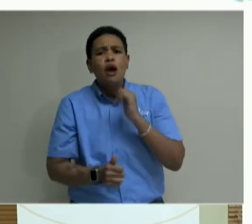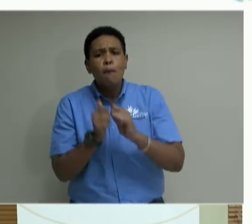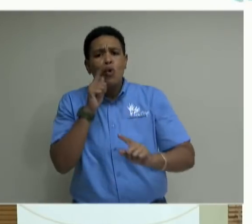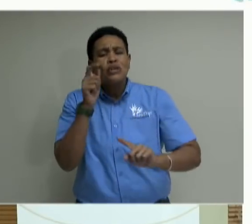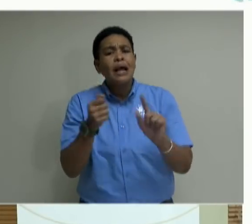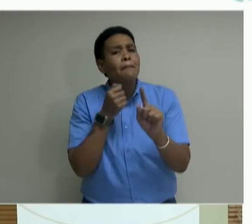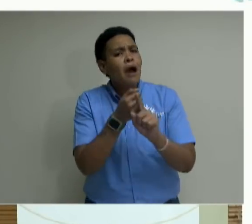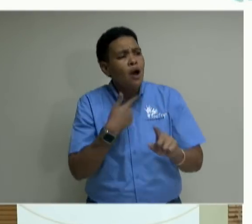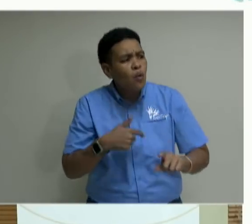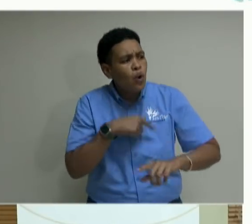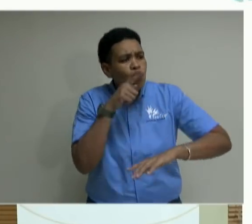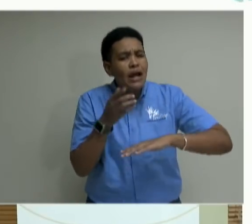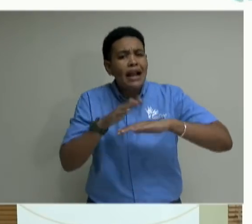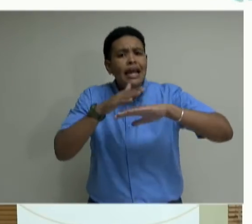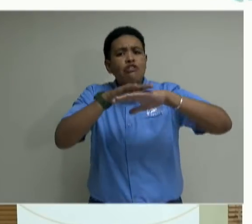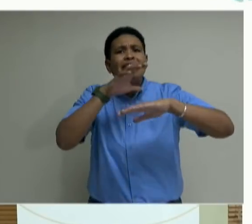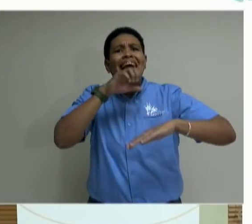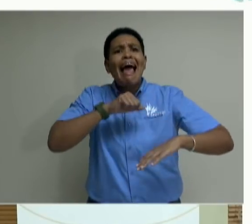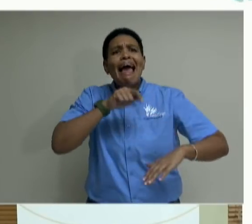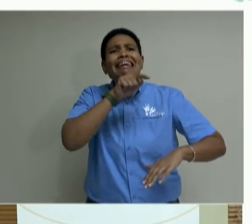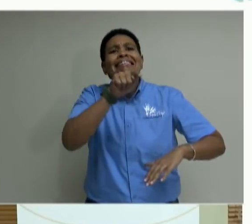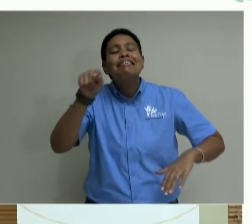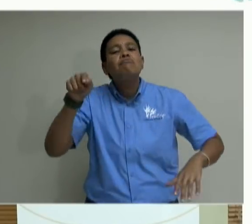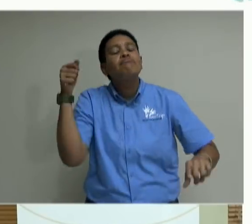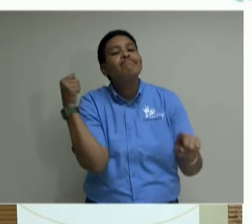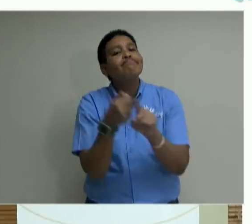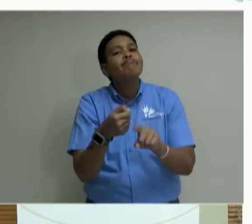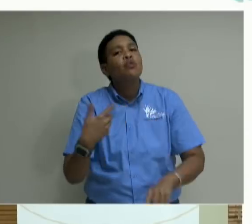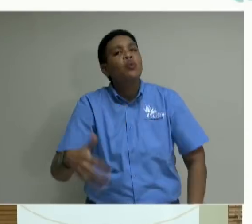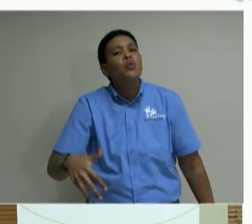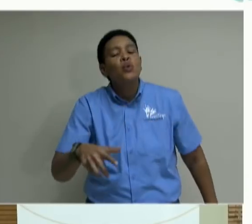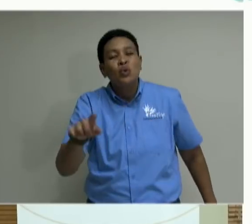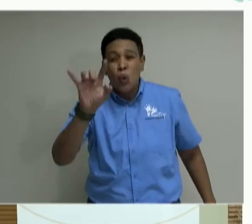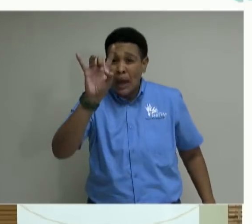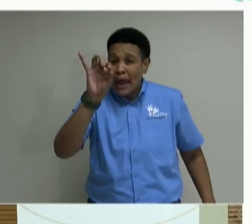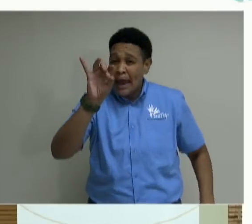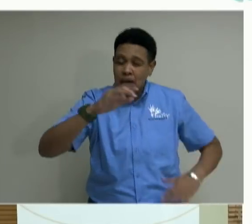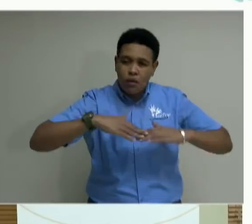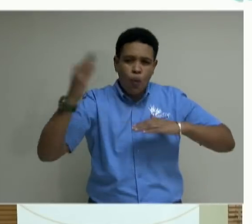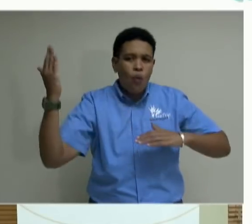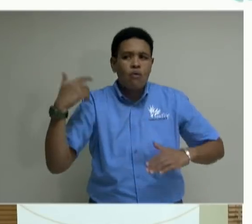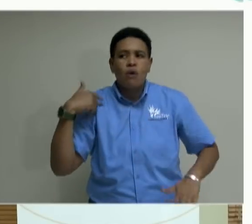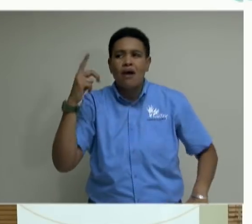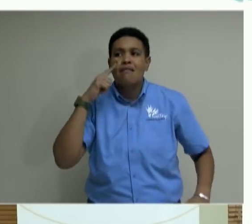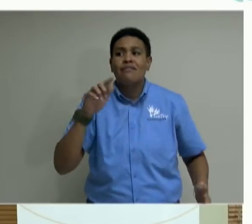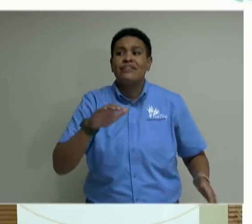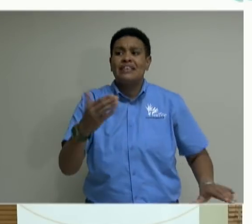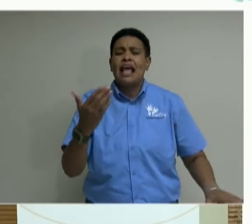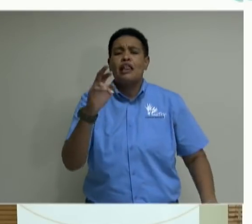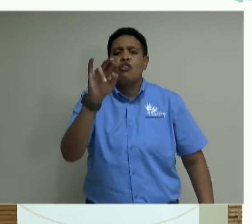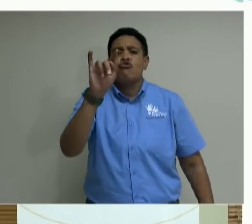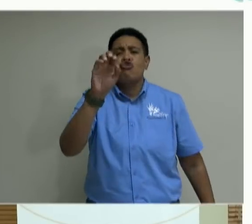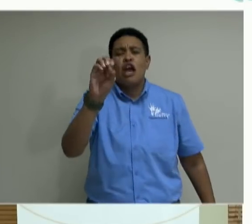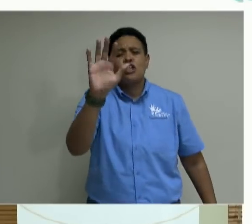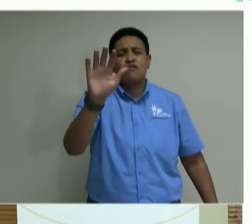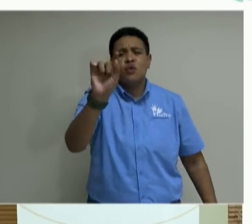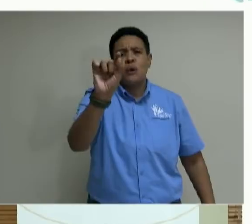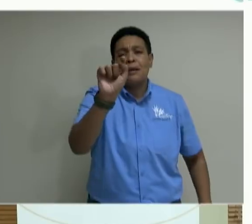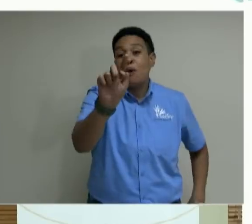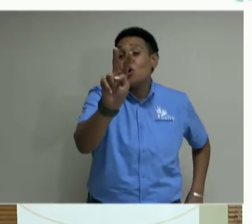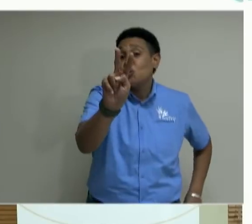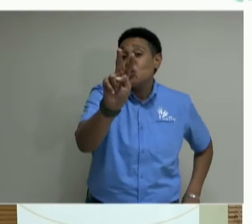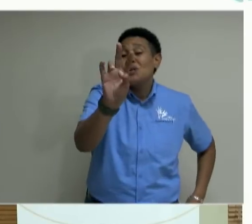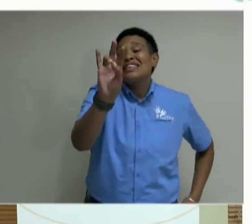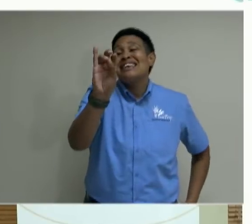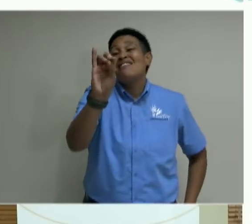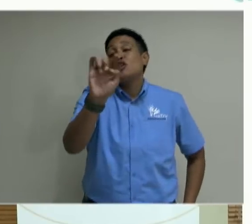affected as we increase in age, so the 80 and over population, we have a case fatality ratio of 20.2, 70